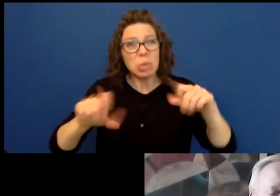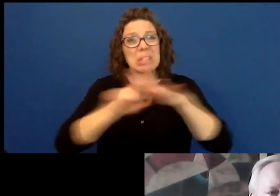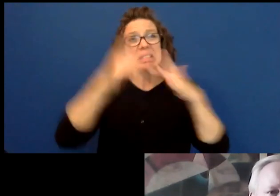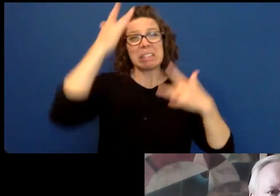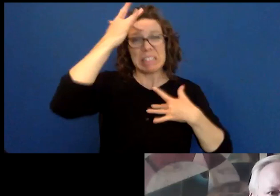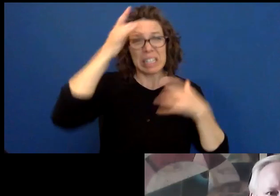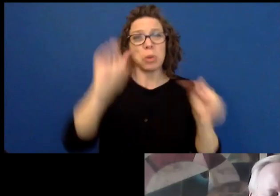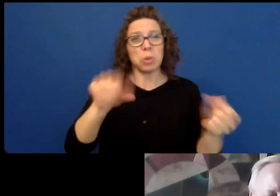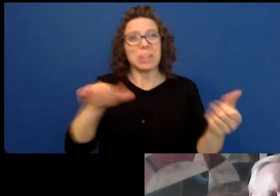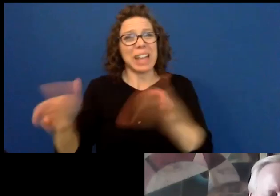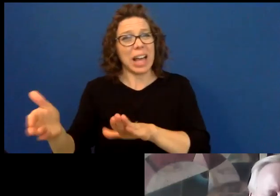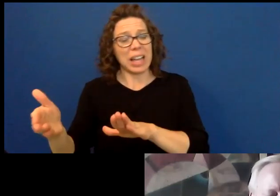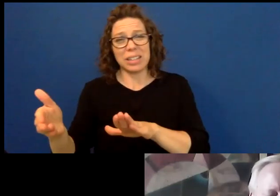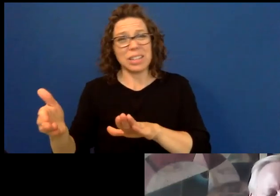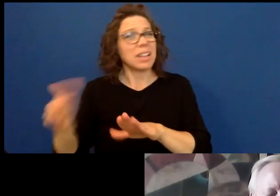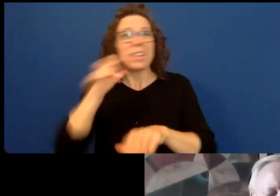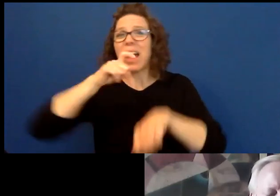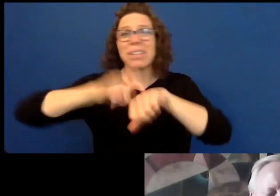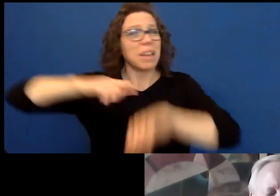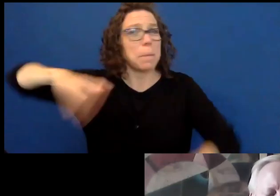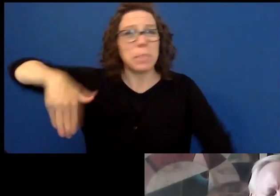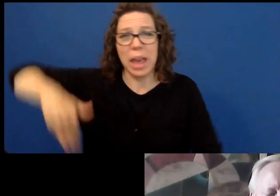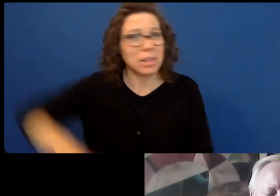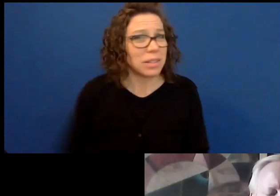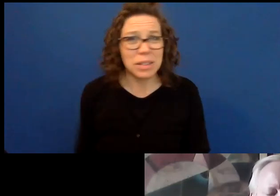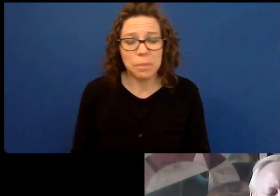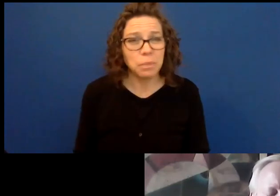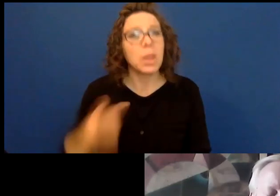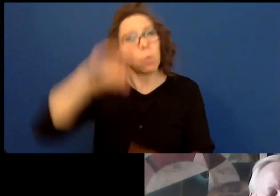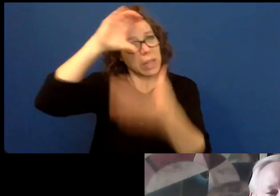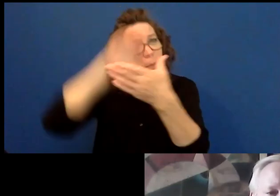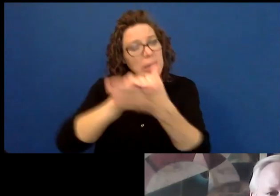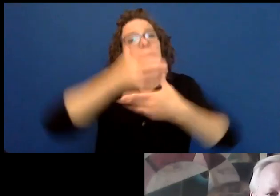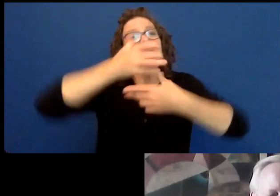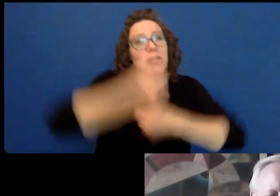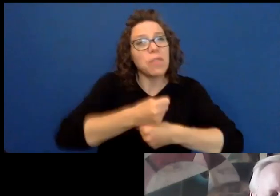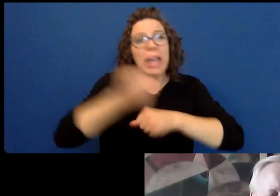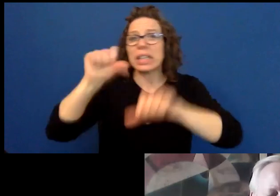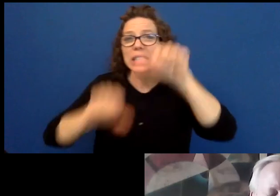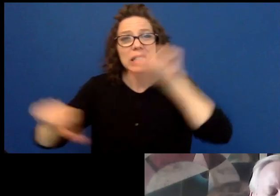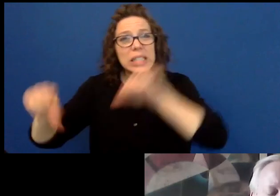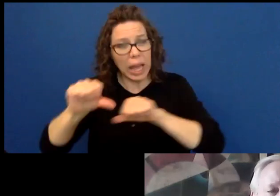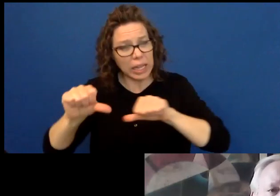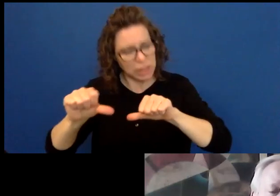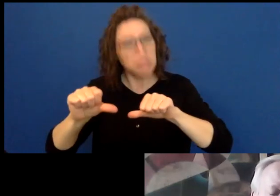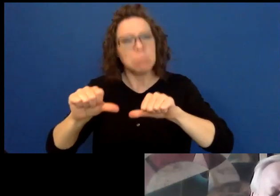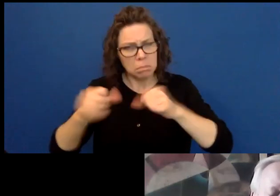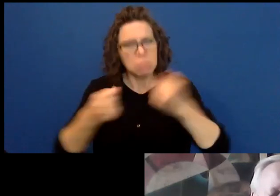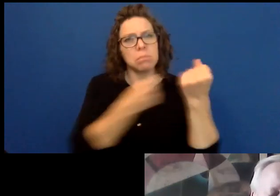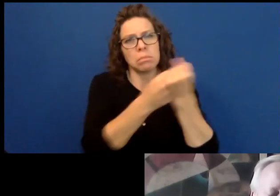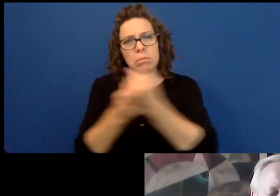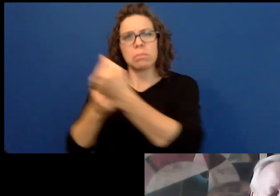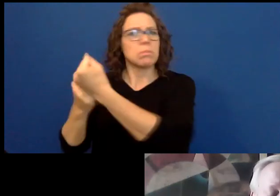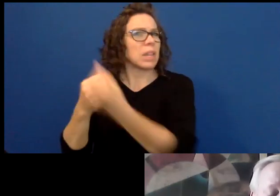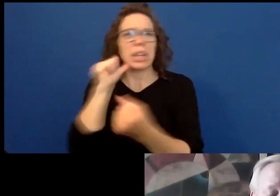That time is not yet. We believe that faith and science are not in opposition and strongly